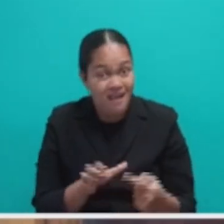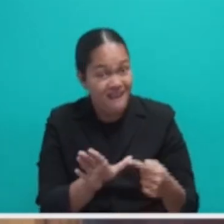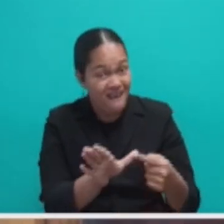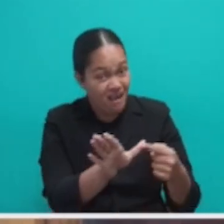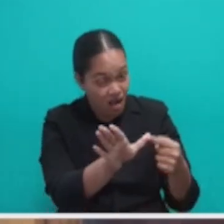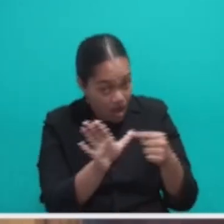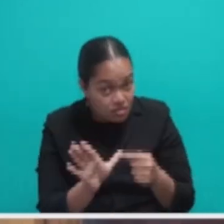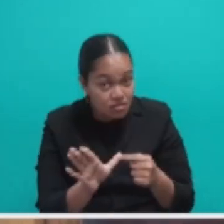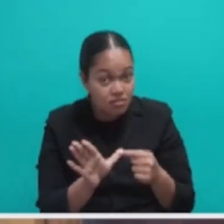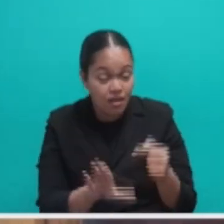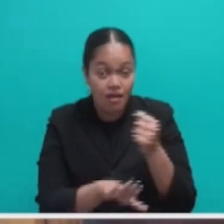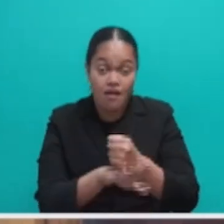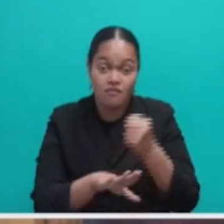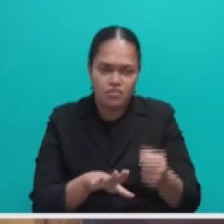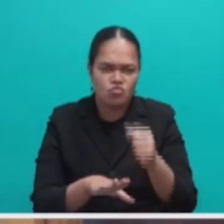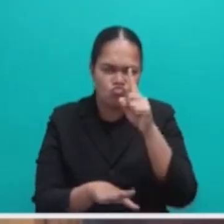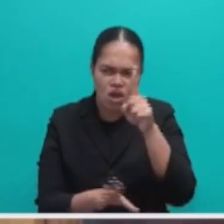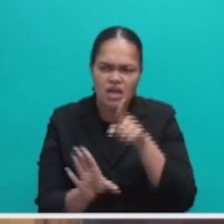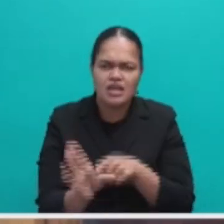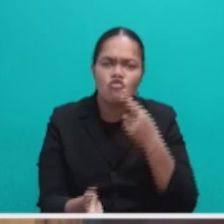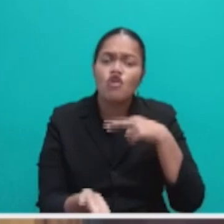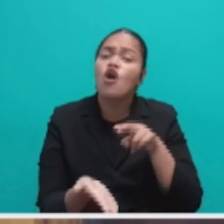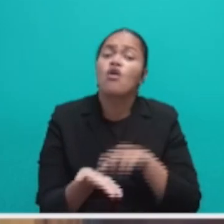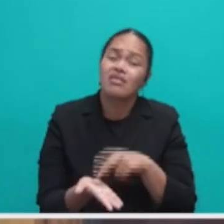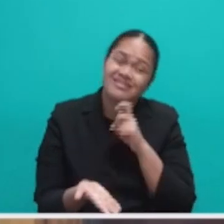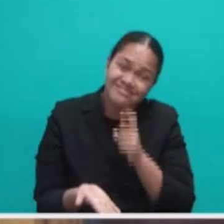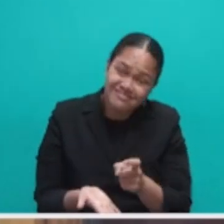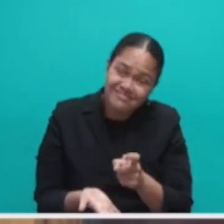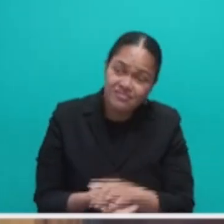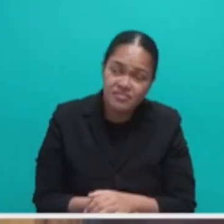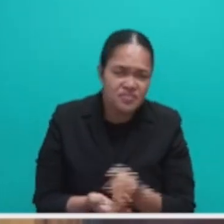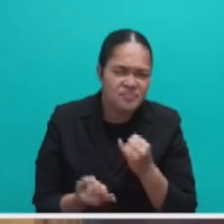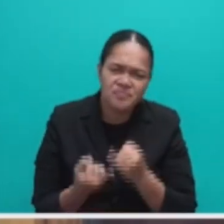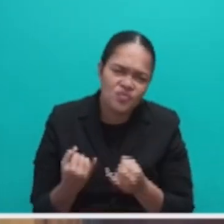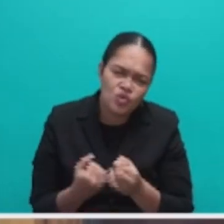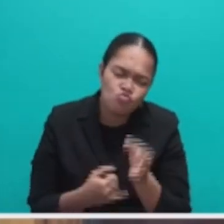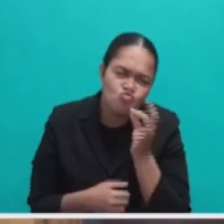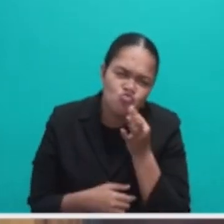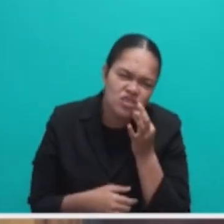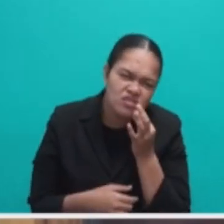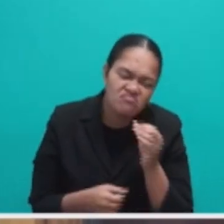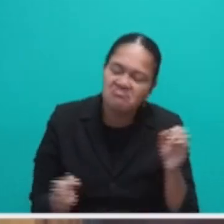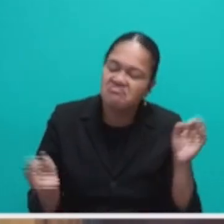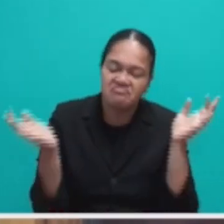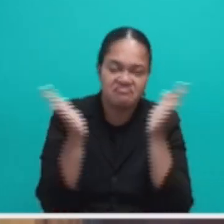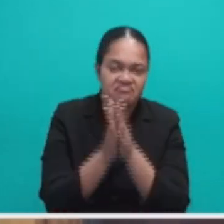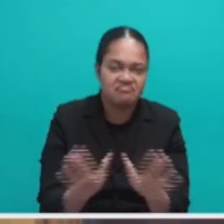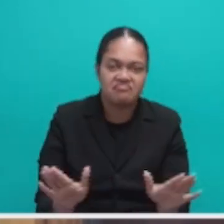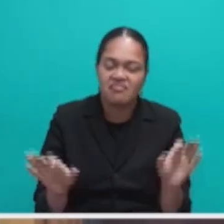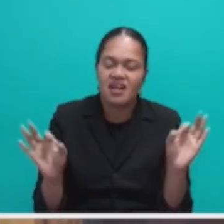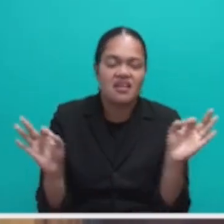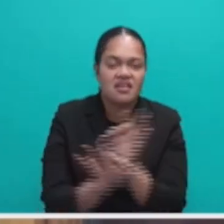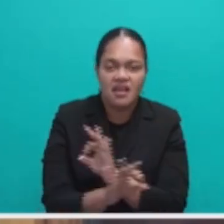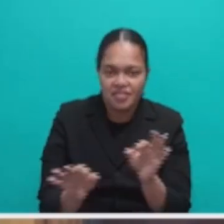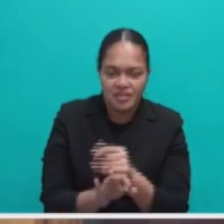answer, given the government's 1-year record, is very little to nothing. I am